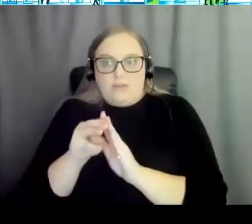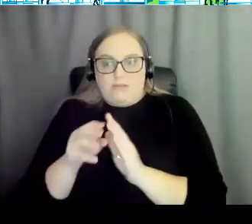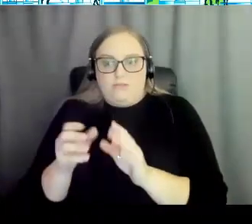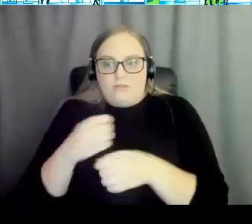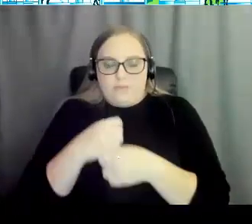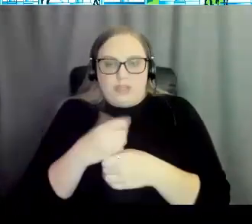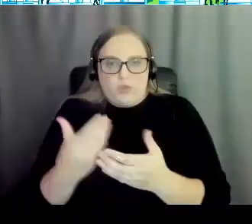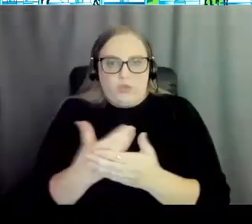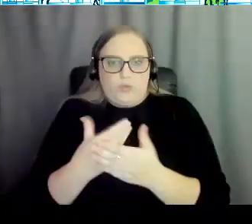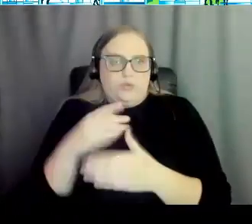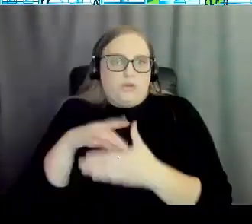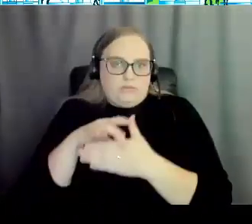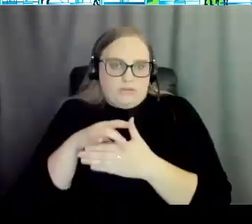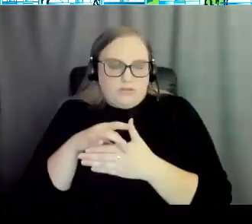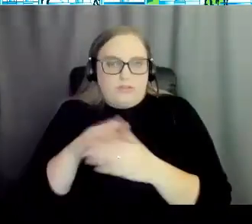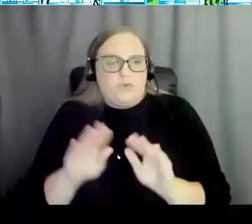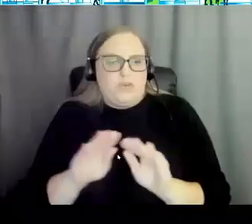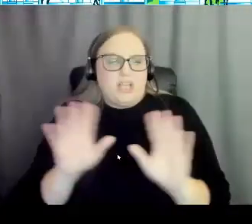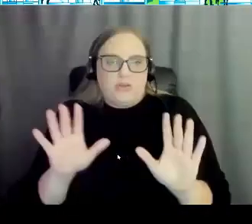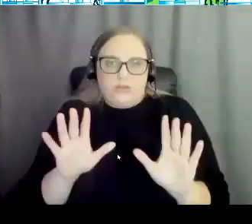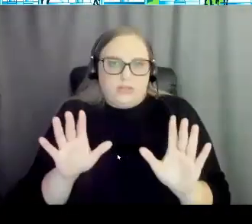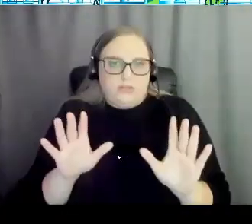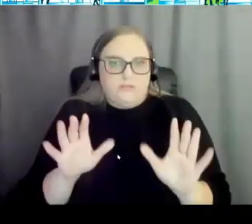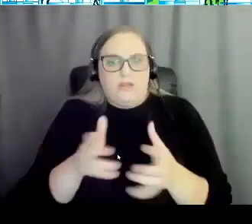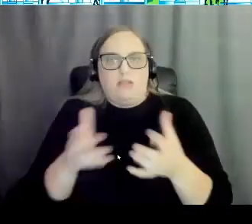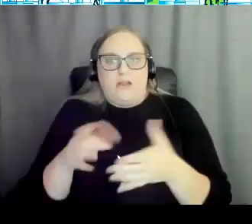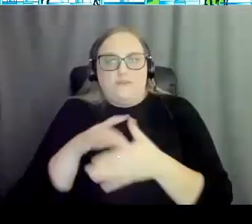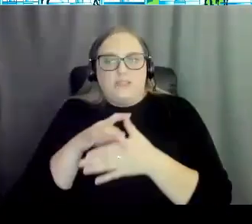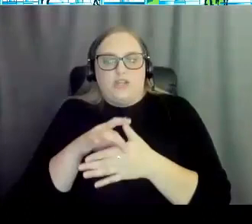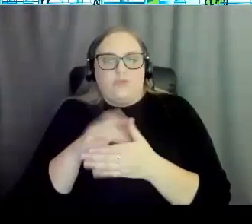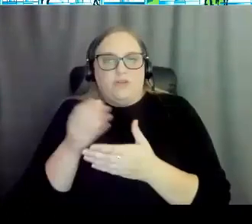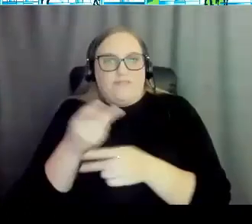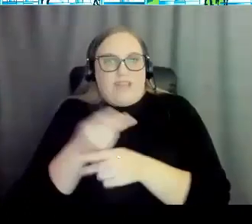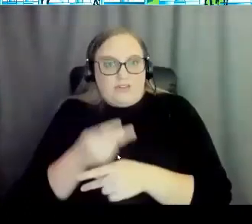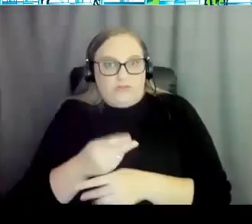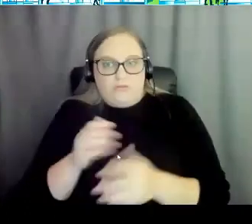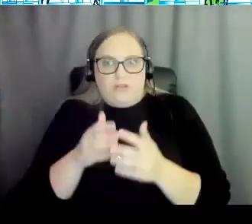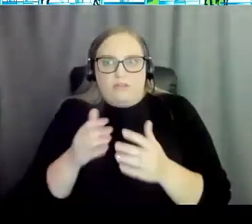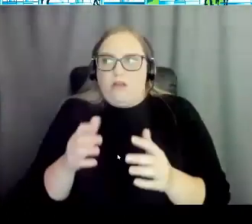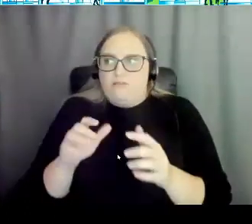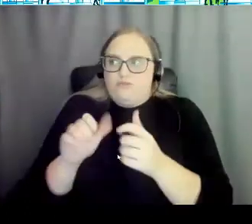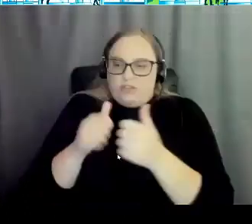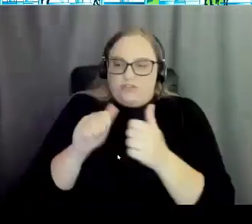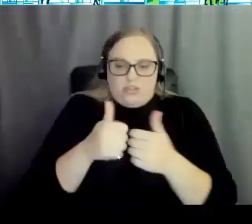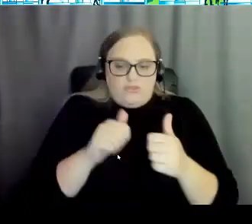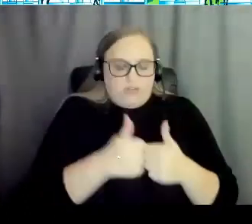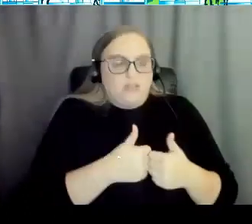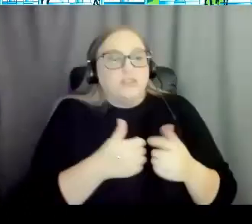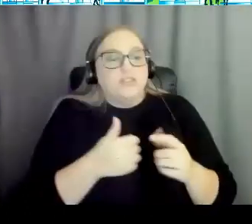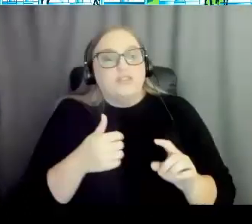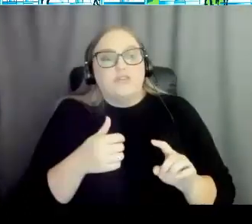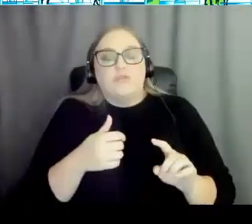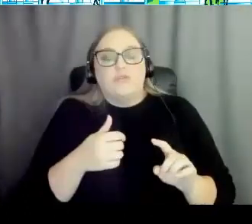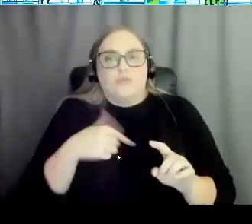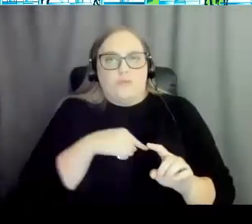clearly there's a lot of contextual factors that have been very, very challenging for a long time. And so we really need to create new